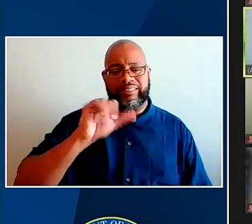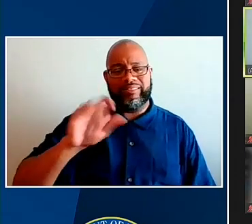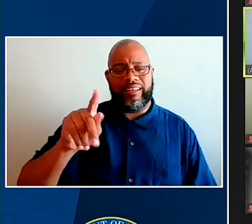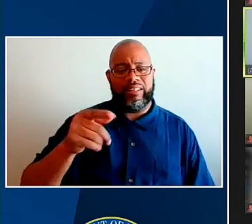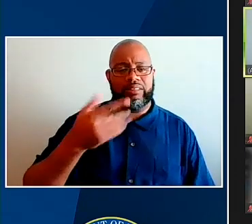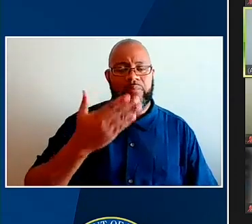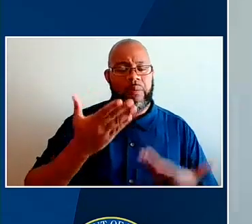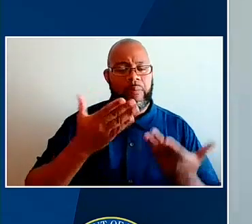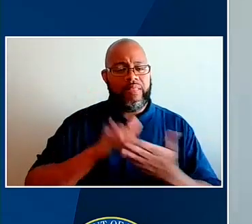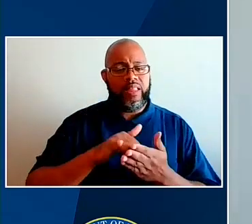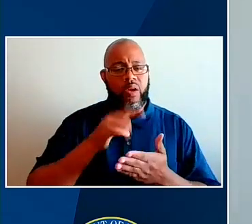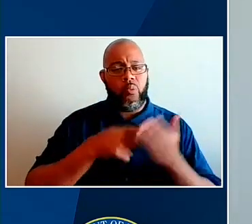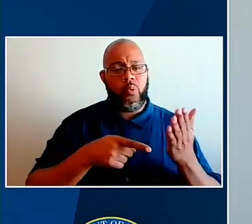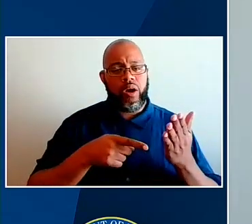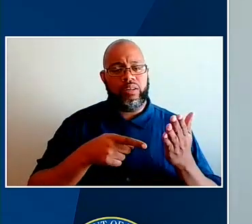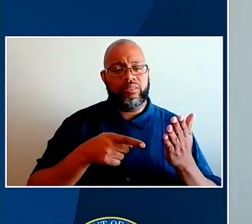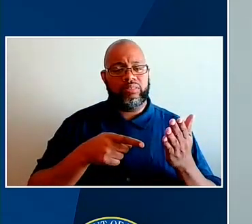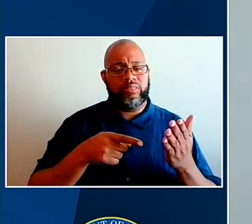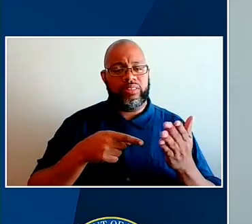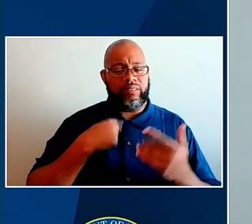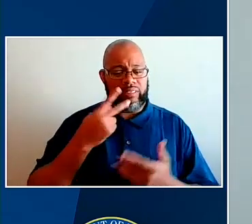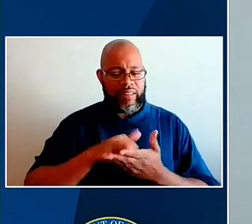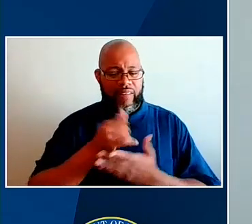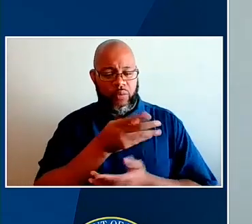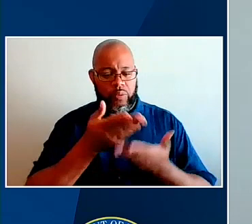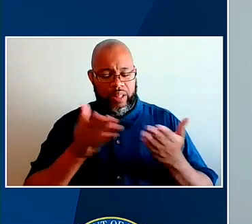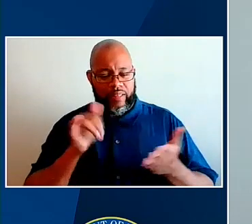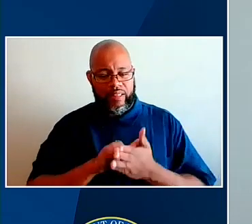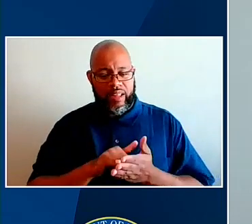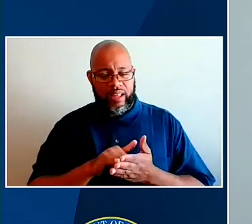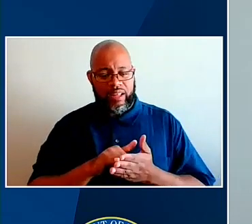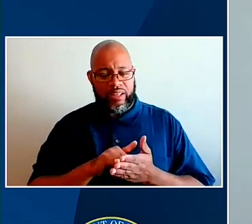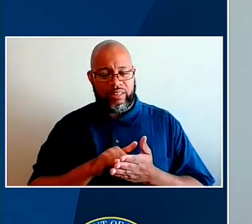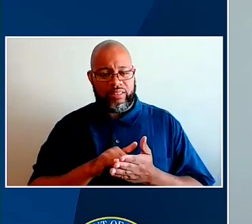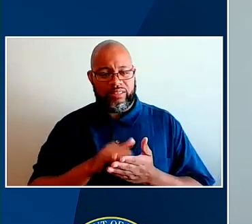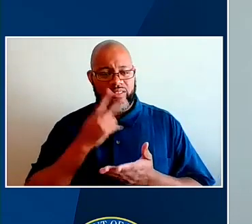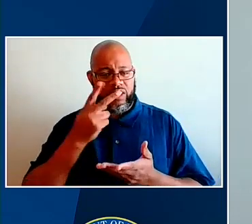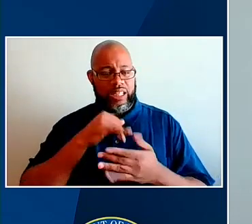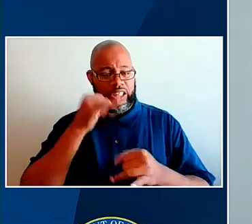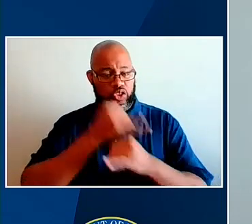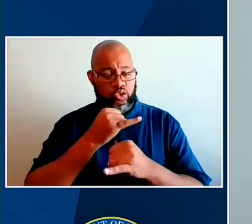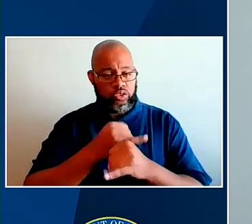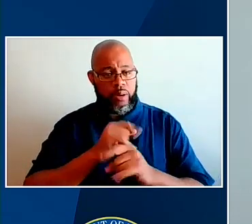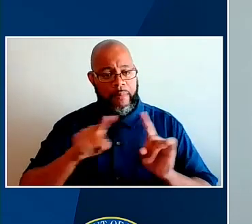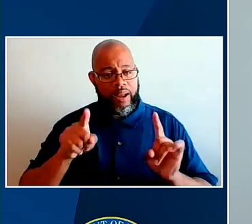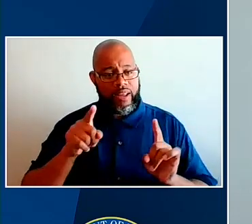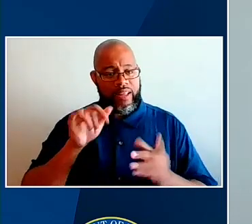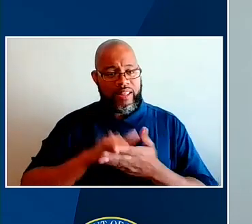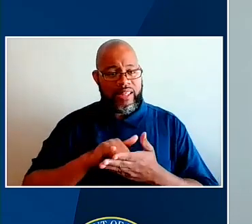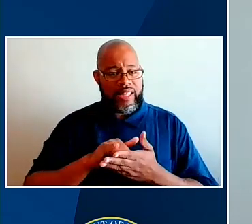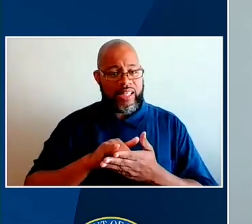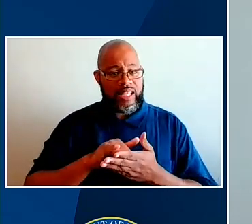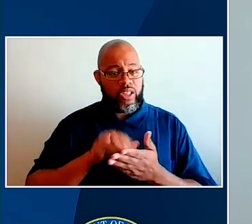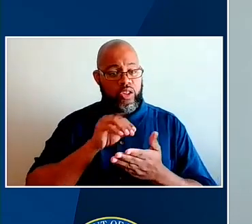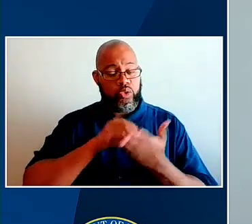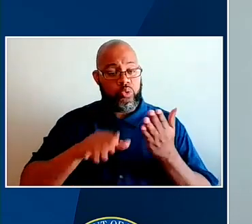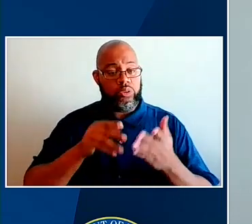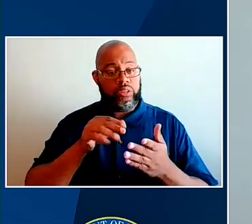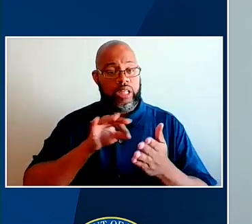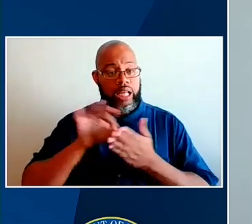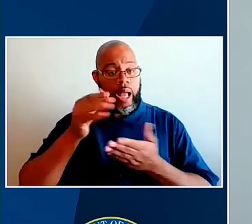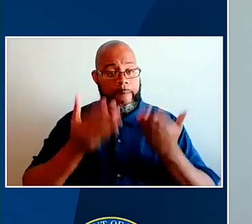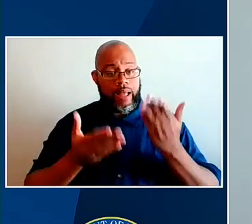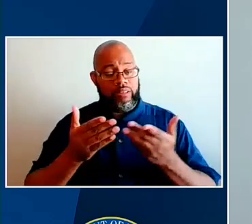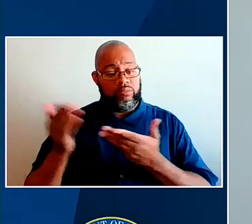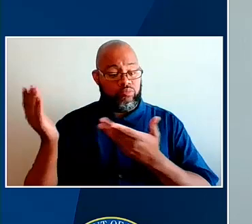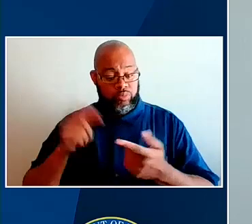maybe this is what was being thought of. I've seen a couple of things at different institutions, but if a student's account balance is brought to